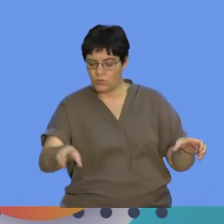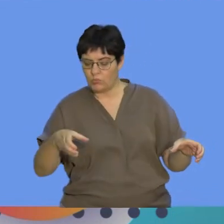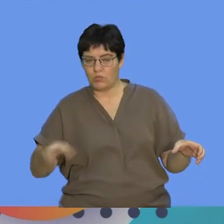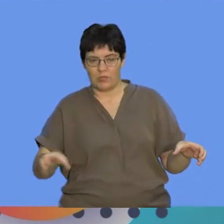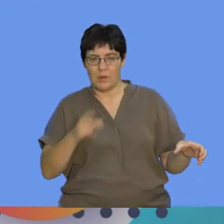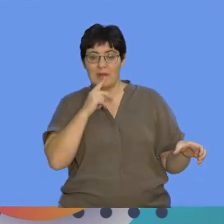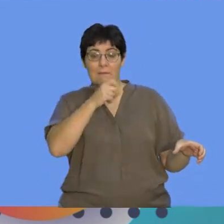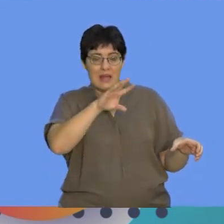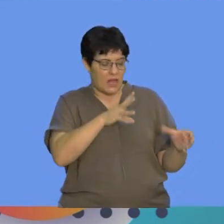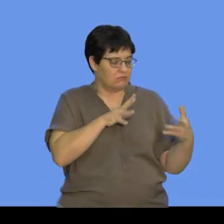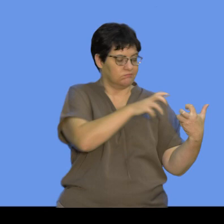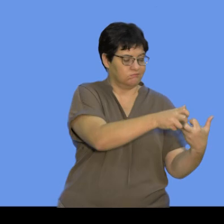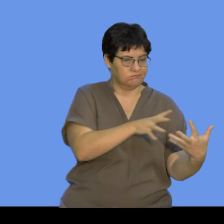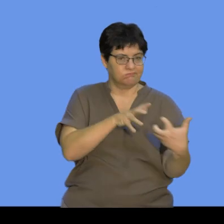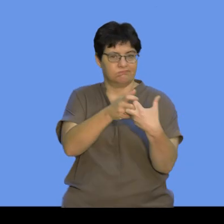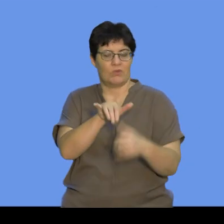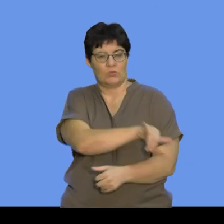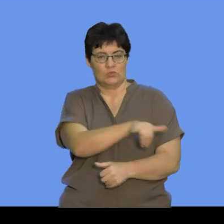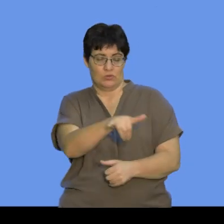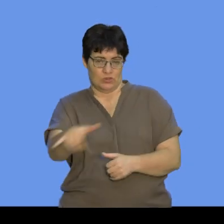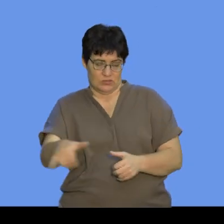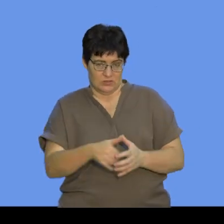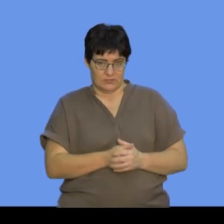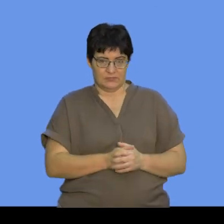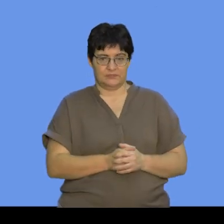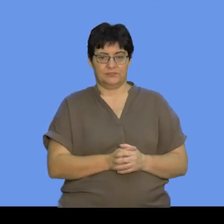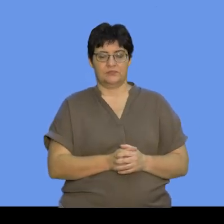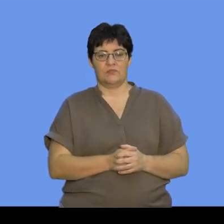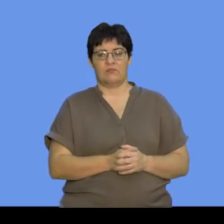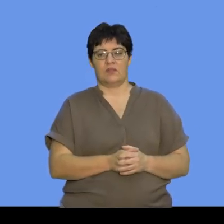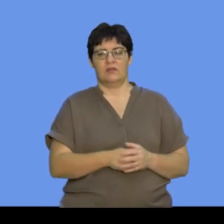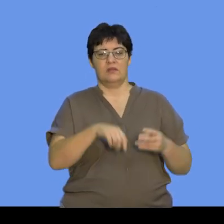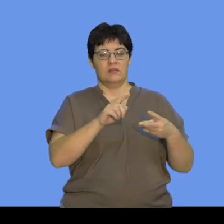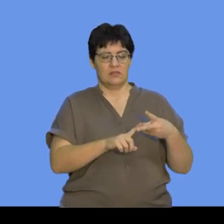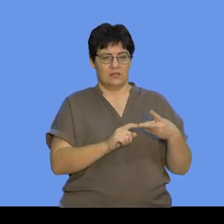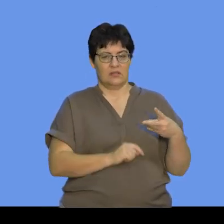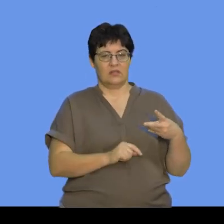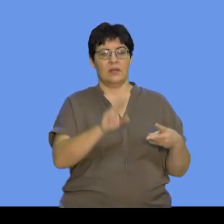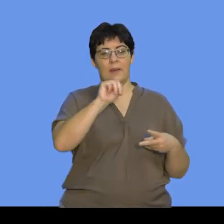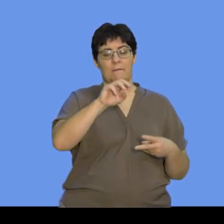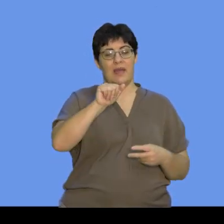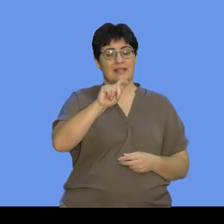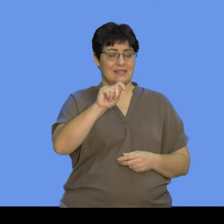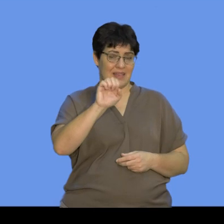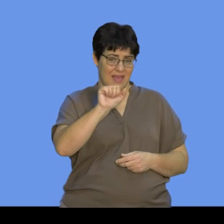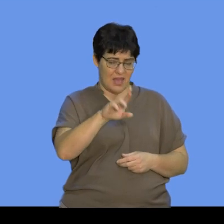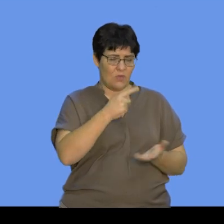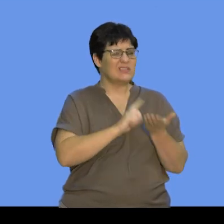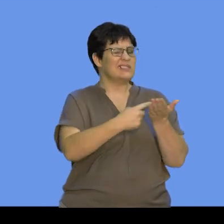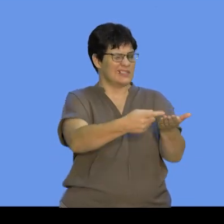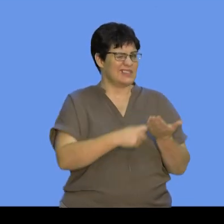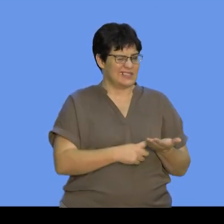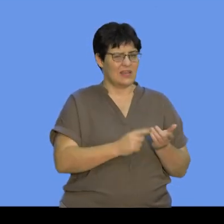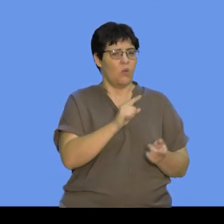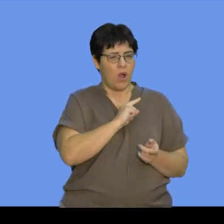matter that will be given to us. Right. So we'll talk about classification. Now we also talk about matter because this big